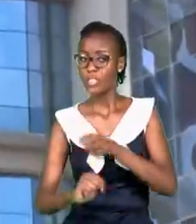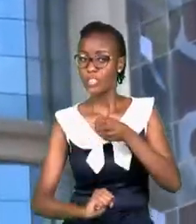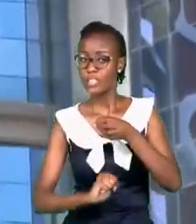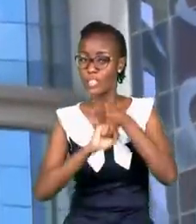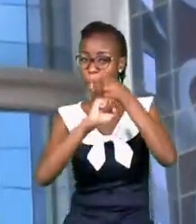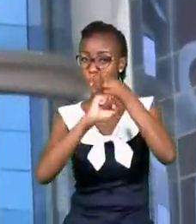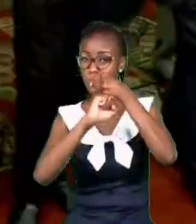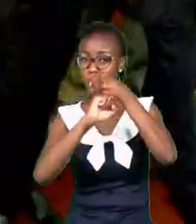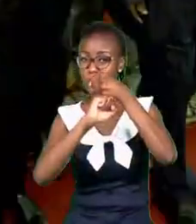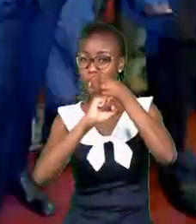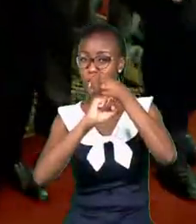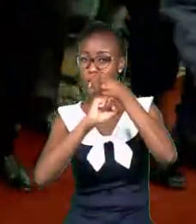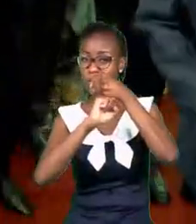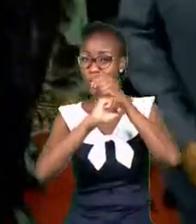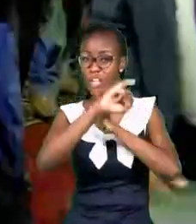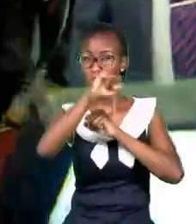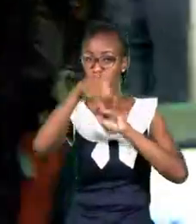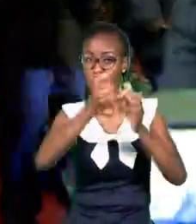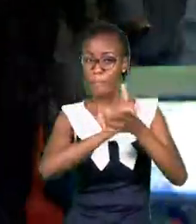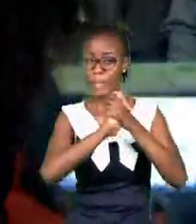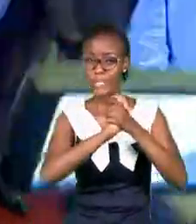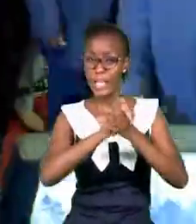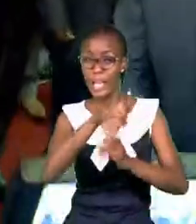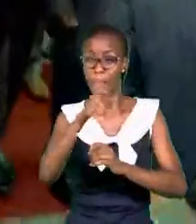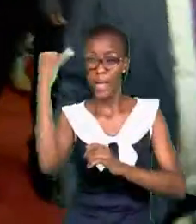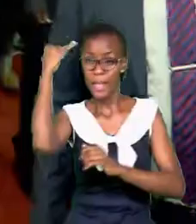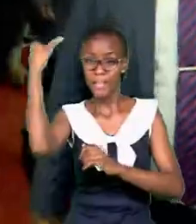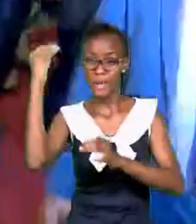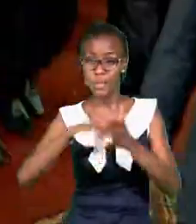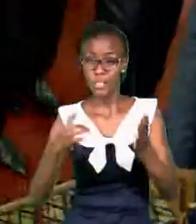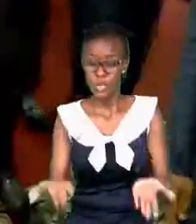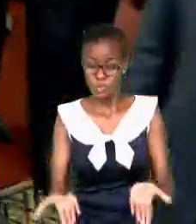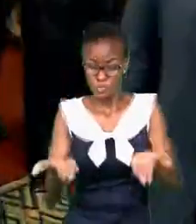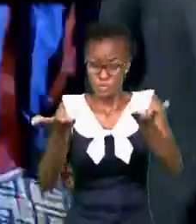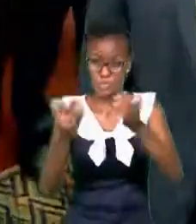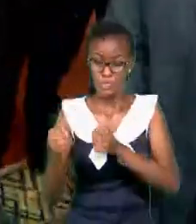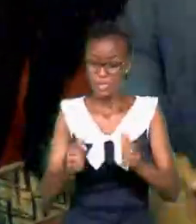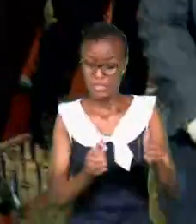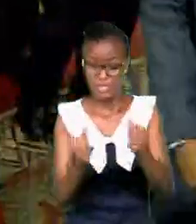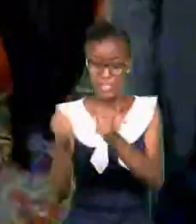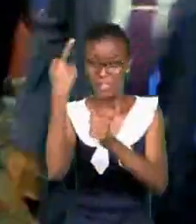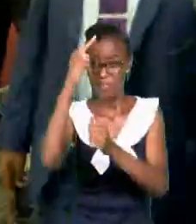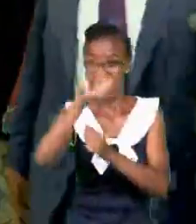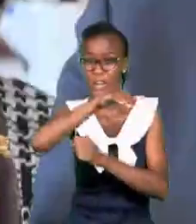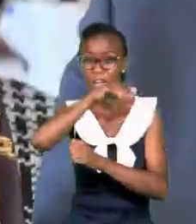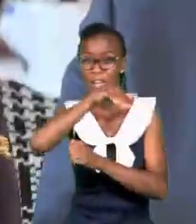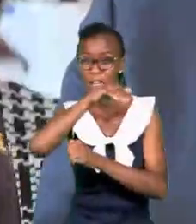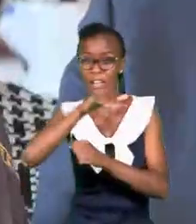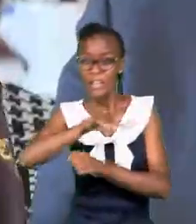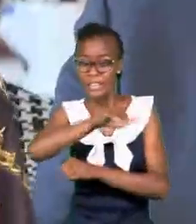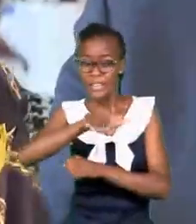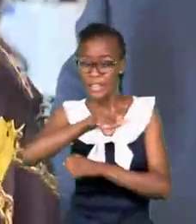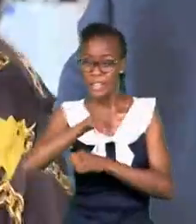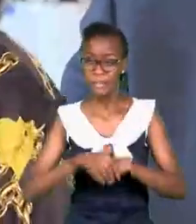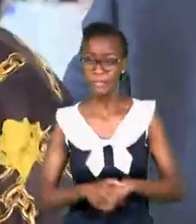of the Jubilee Party. The meeting's aim to craft presidential campaign strategy for the ODM leader in the region. This